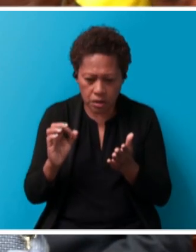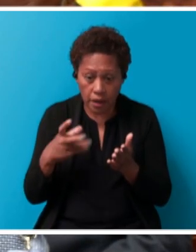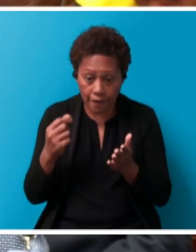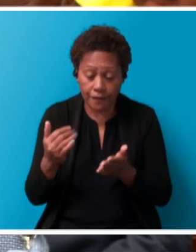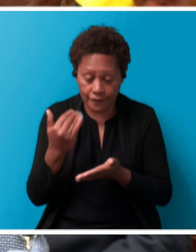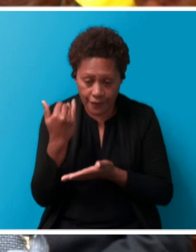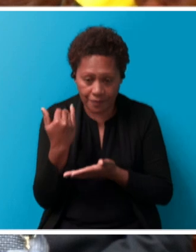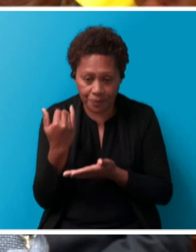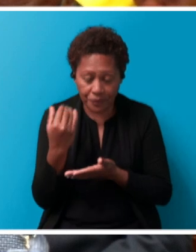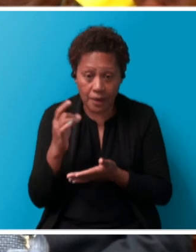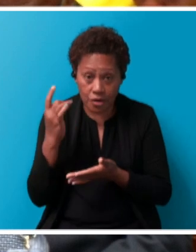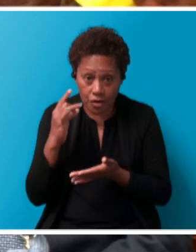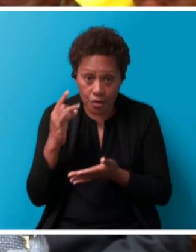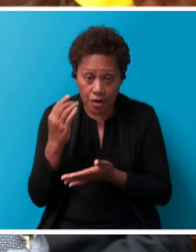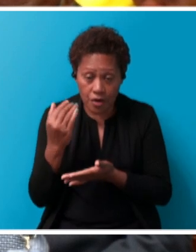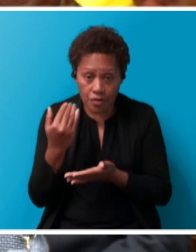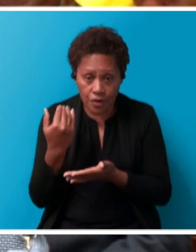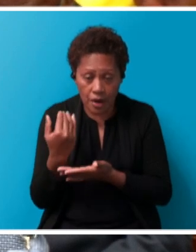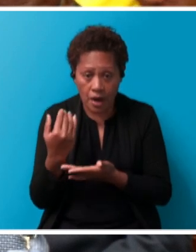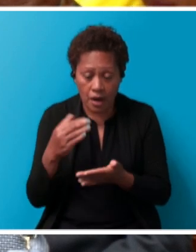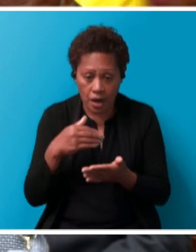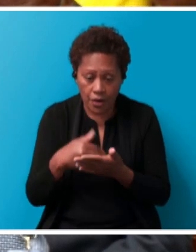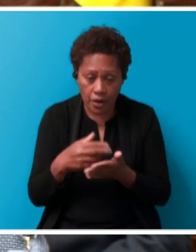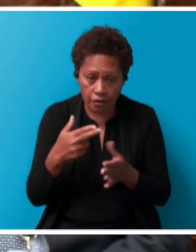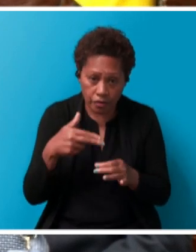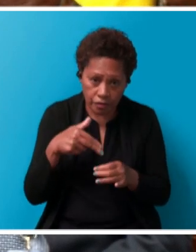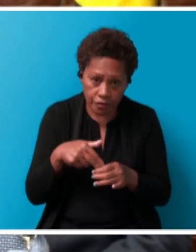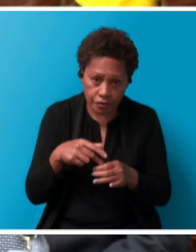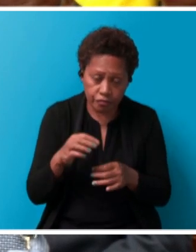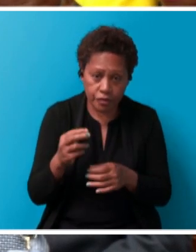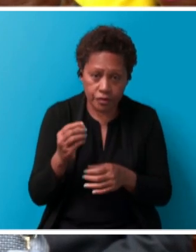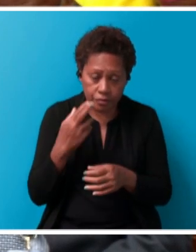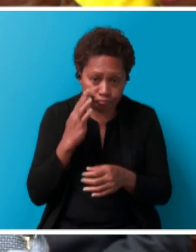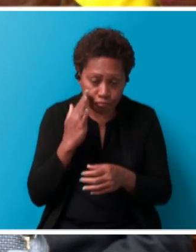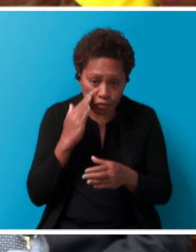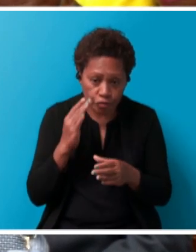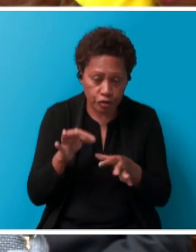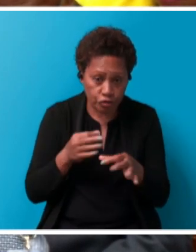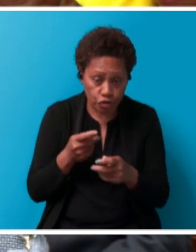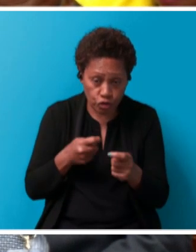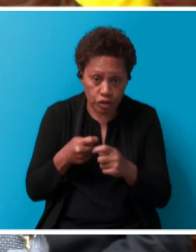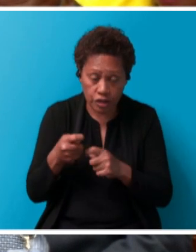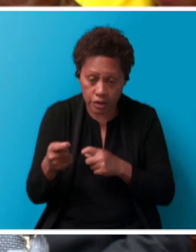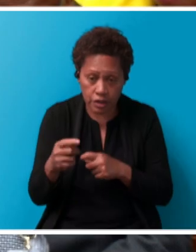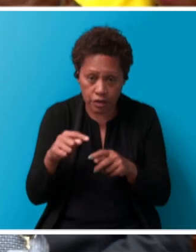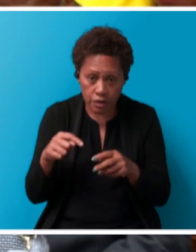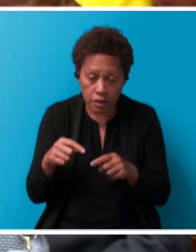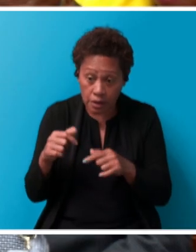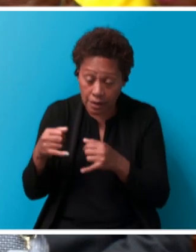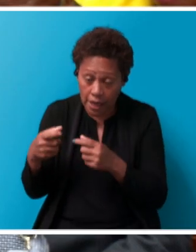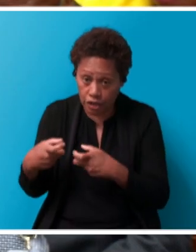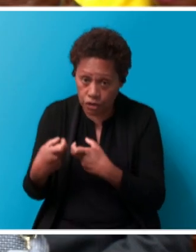fuels to some extent during our energy transition phase. We need to ensure that our energy legislations